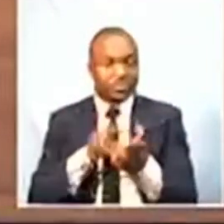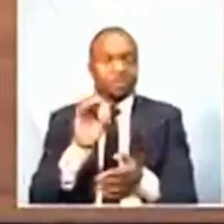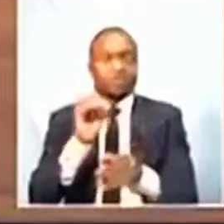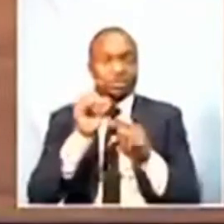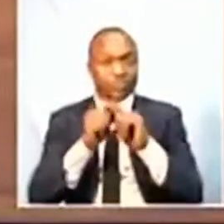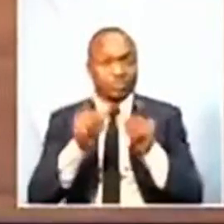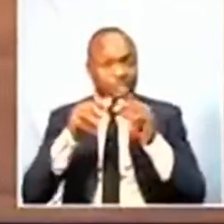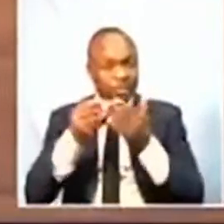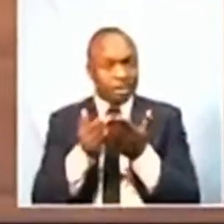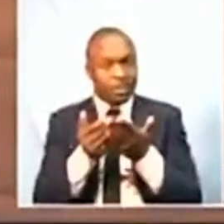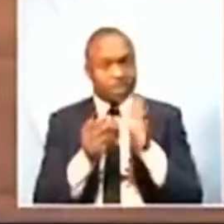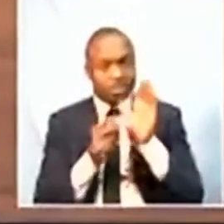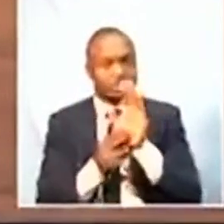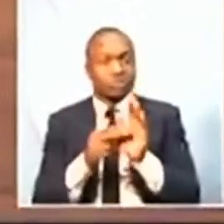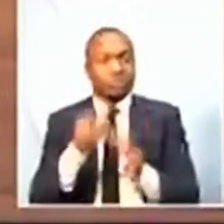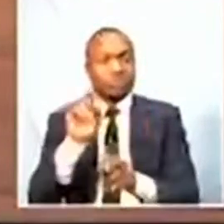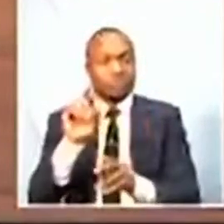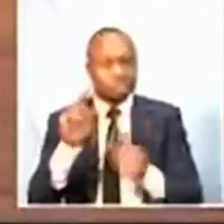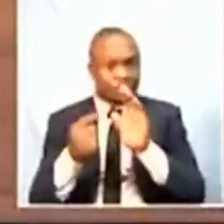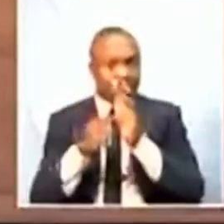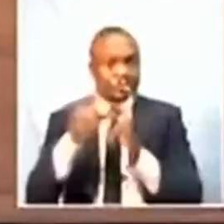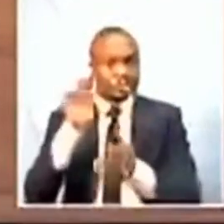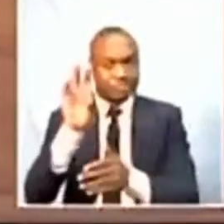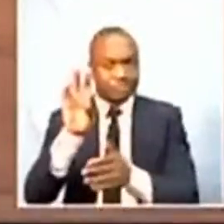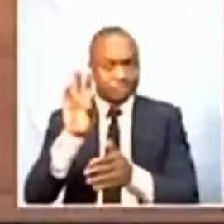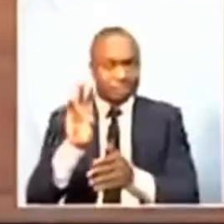manage to record 1.7?